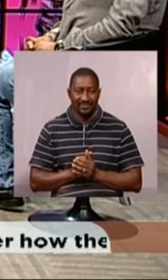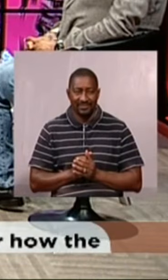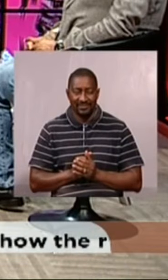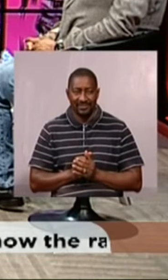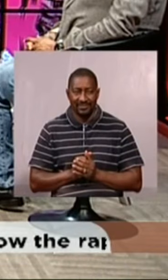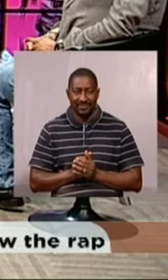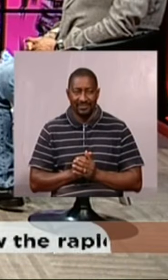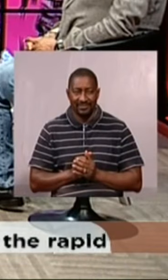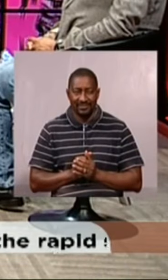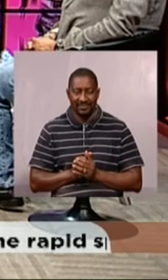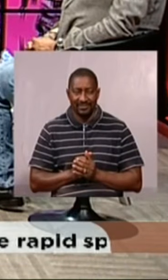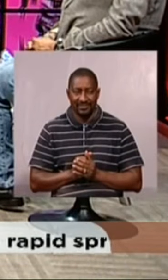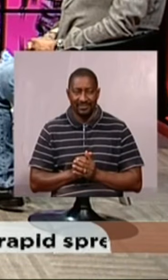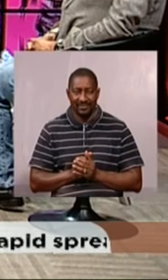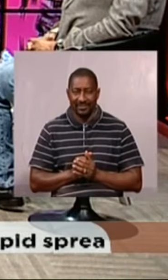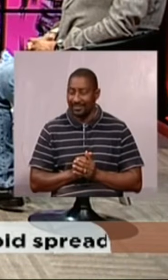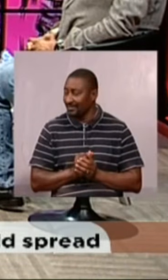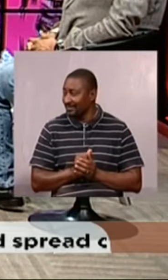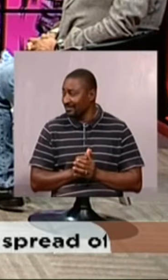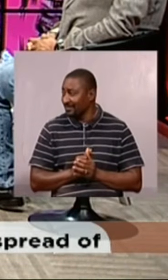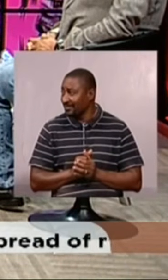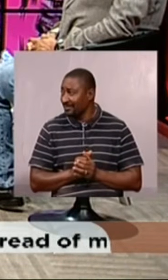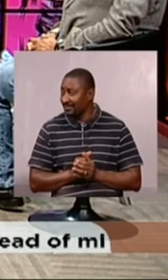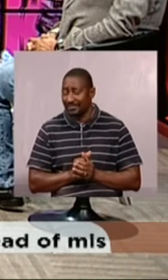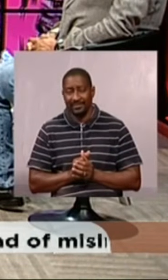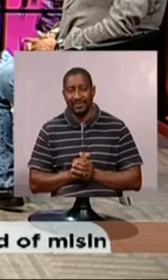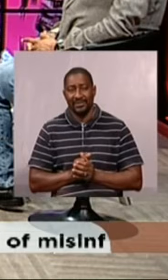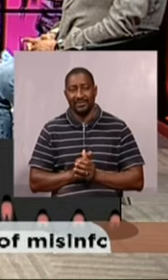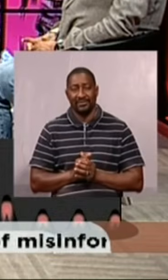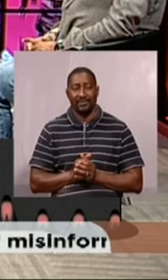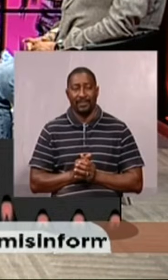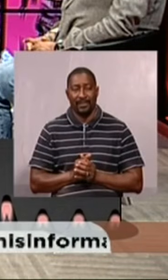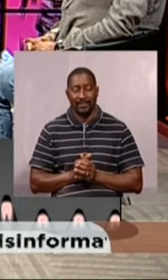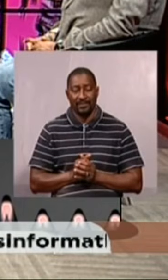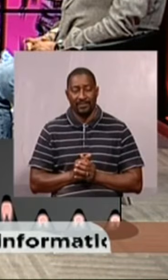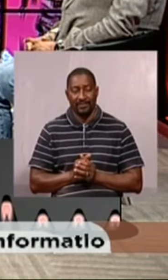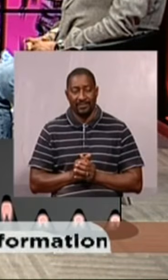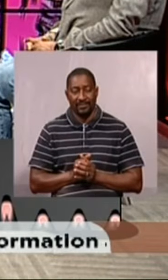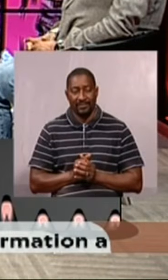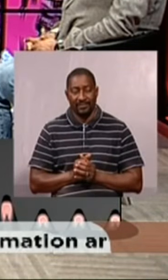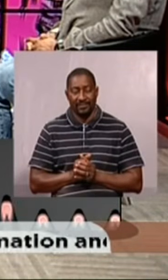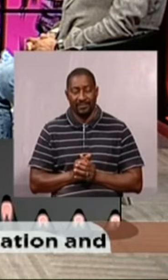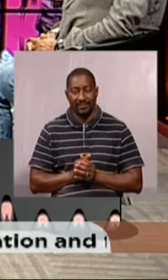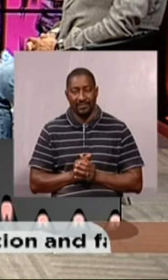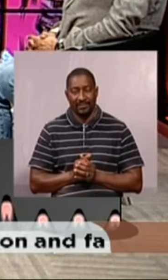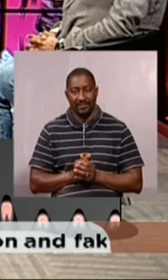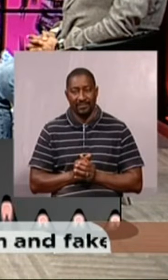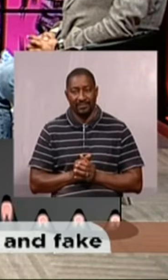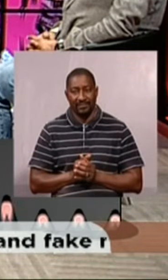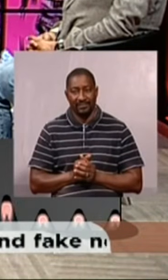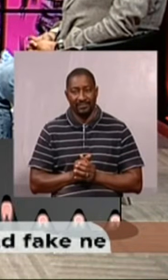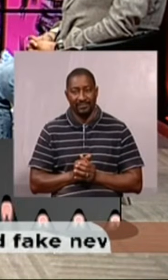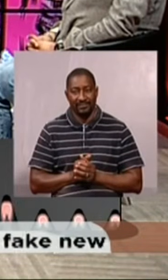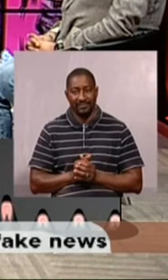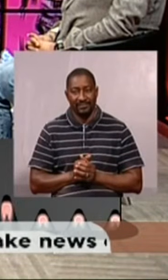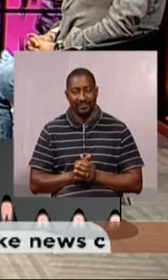said, they hardly really engage, even in terms of what they put out. So I think maybe that's, as I said, just to wrap up,